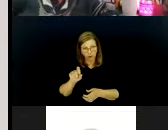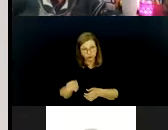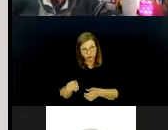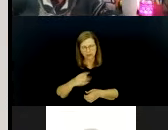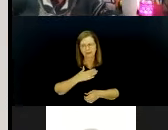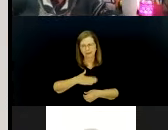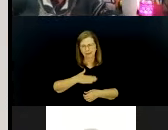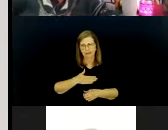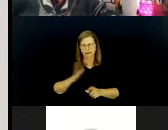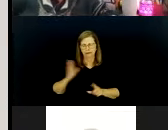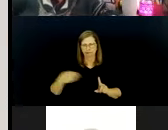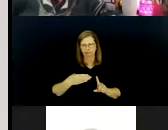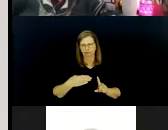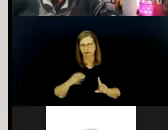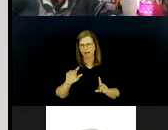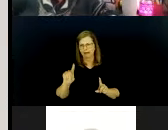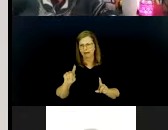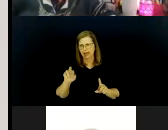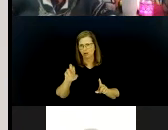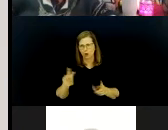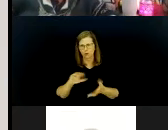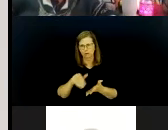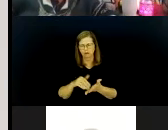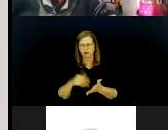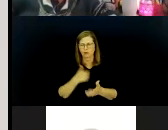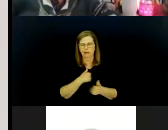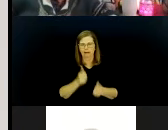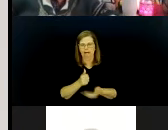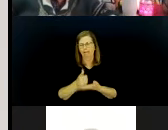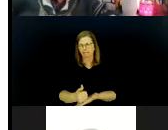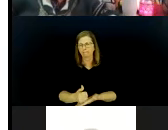direct them to the Zero Center and we can hopefully point you in the right direction.